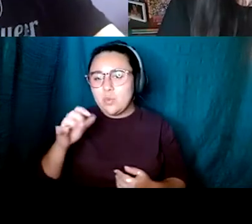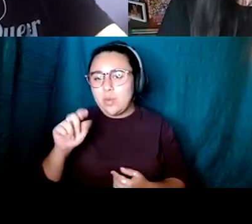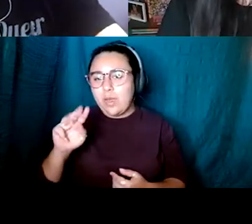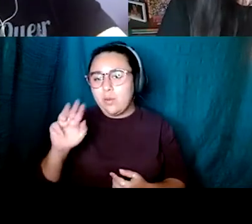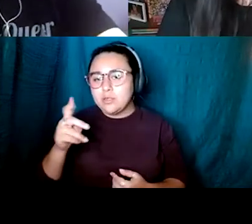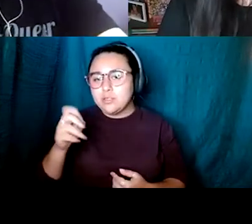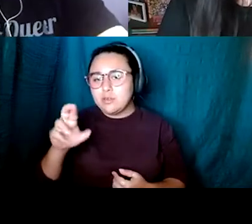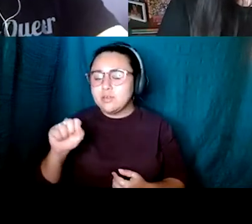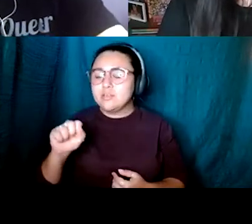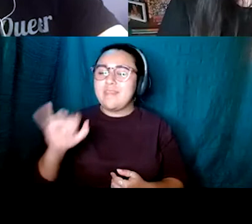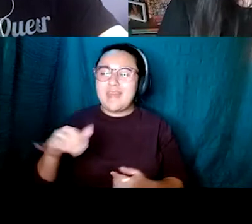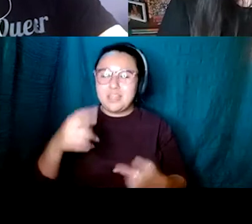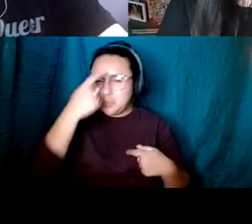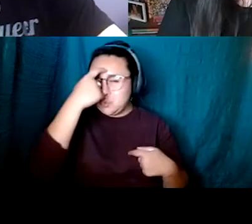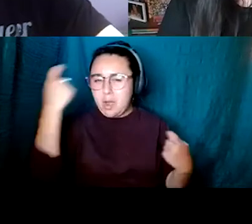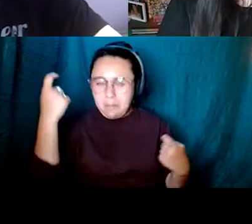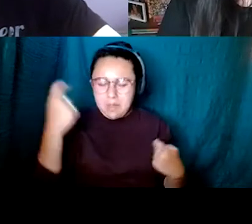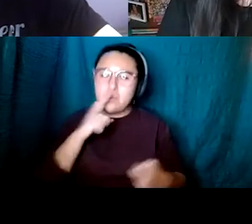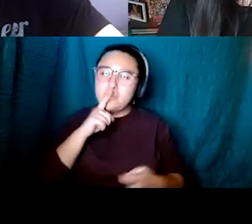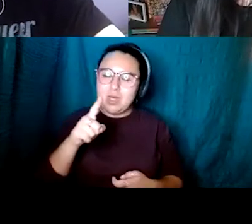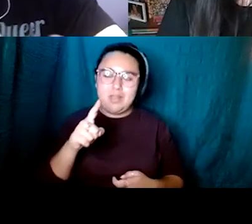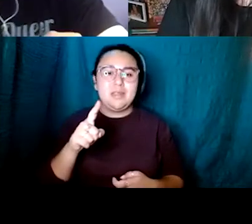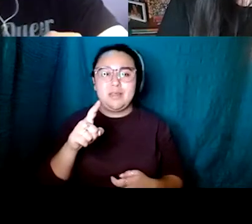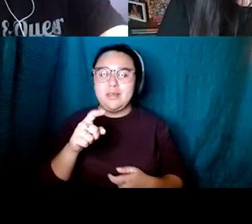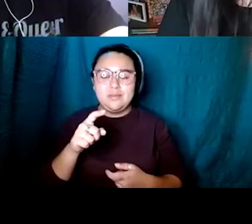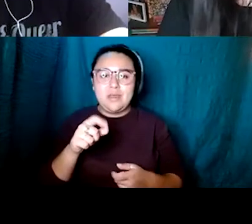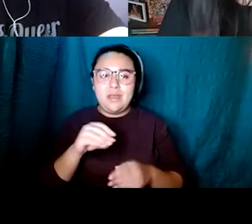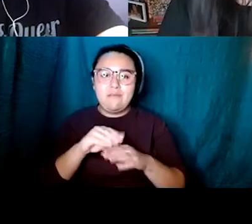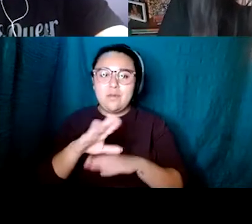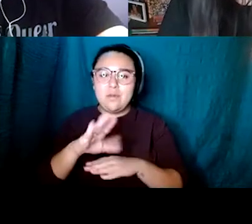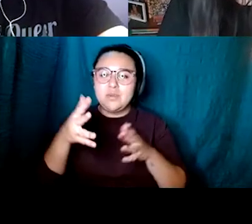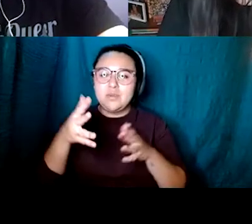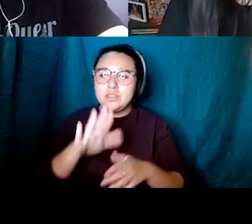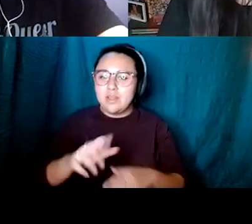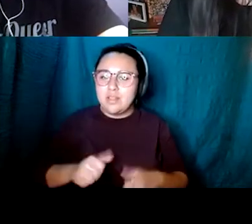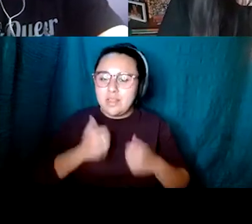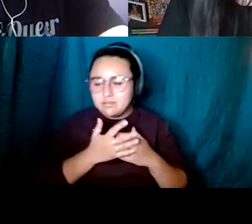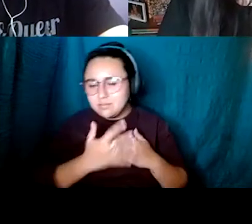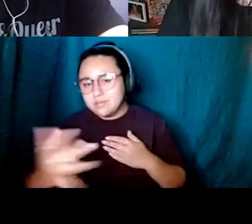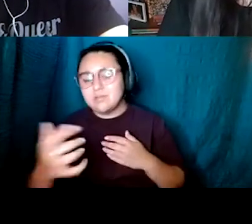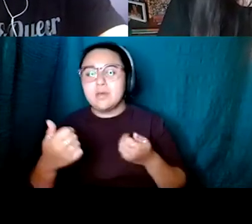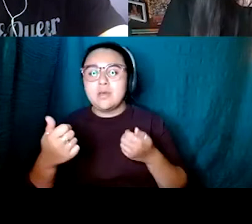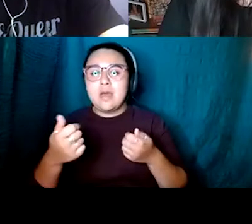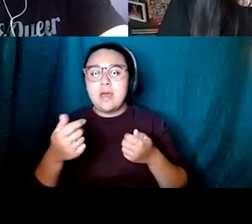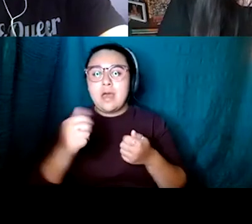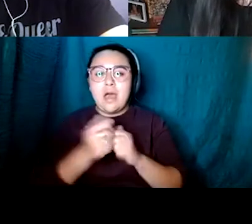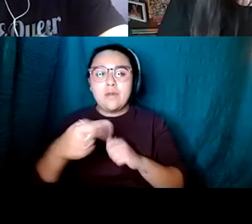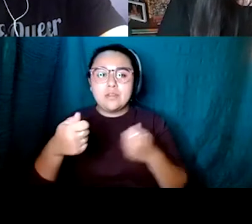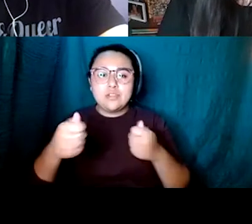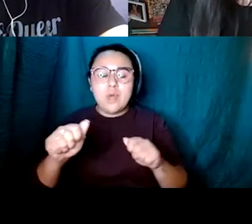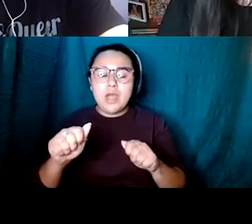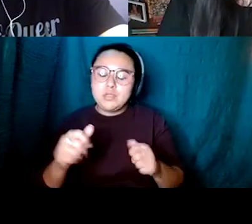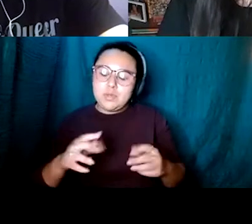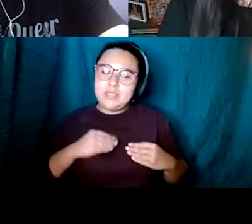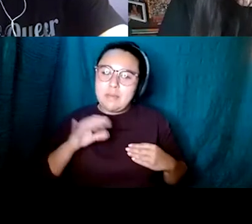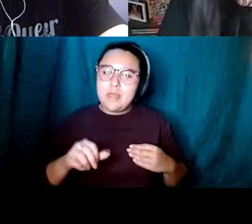trauma really played out in the rest of their lives and how they're trying to, you know, come to terms with it and find